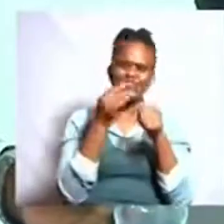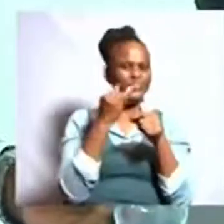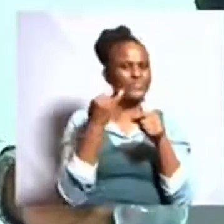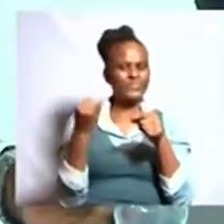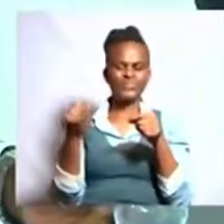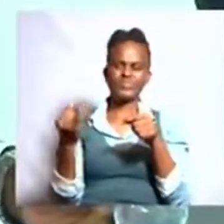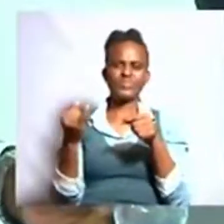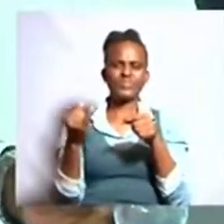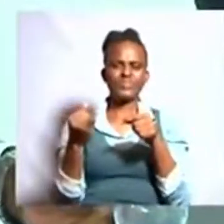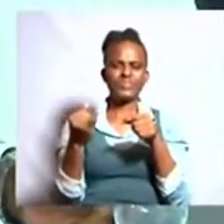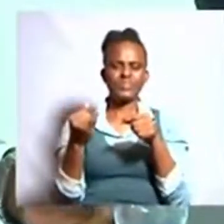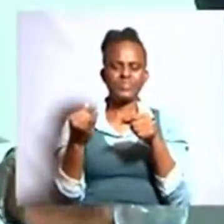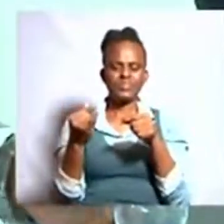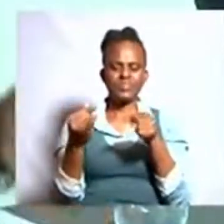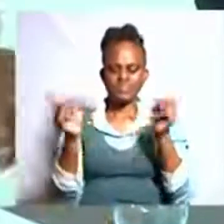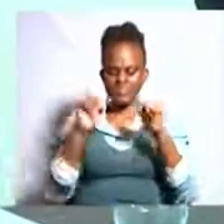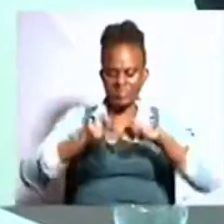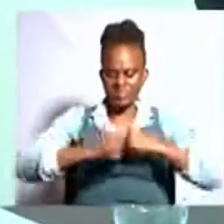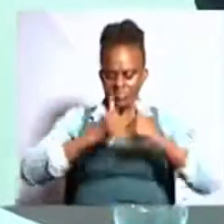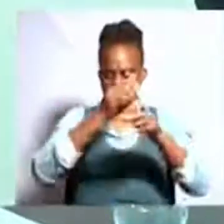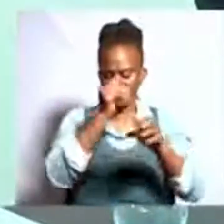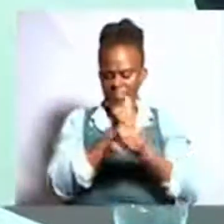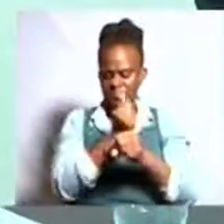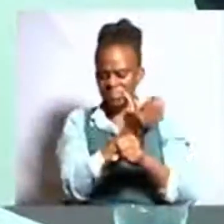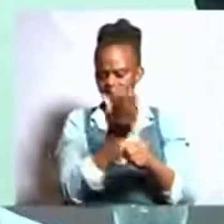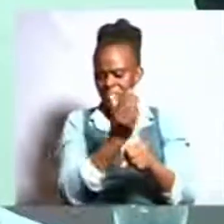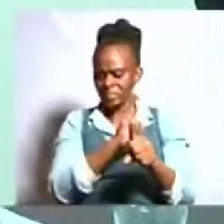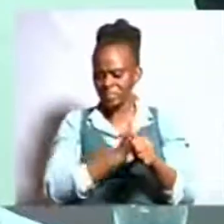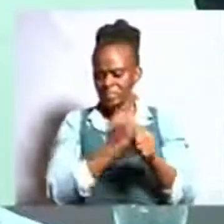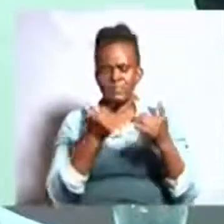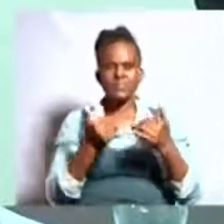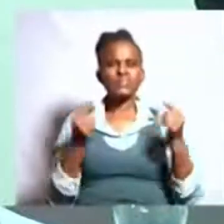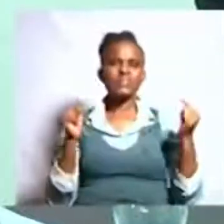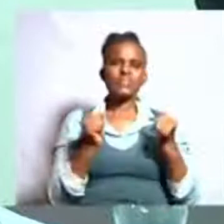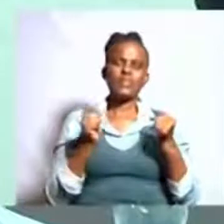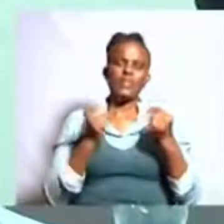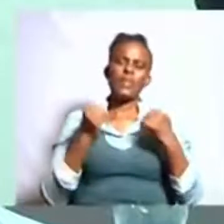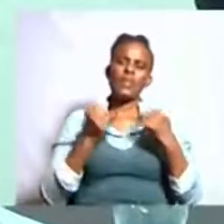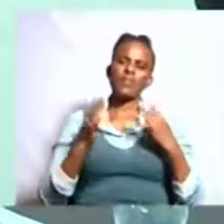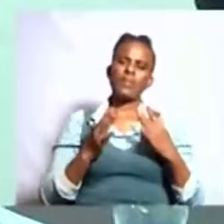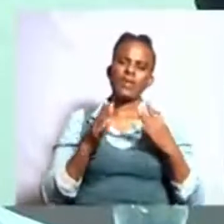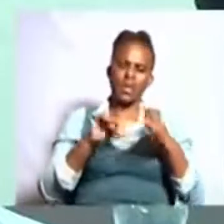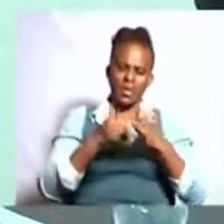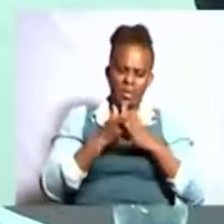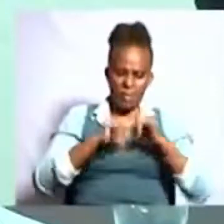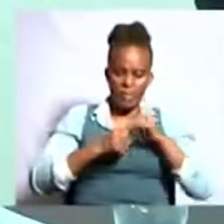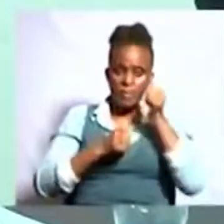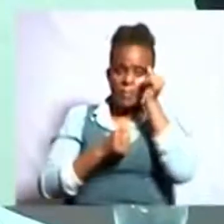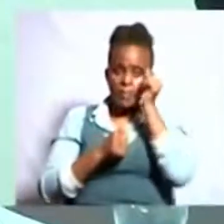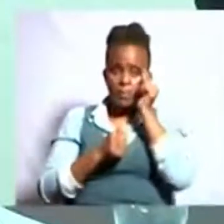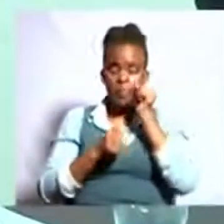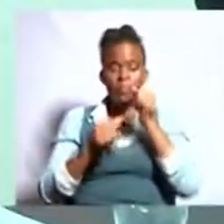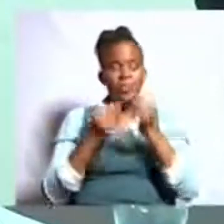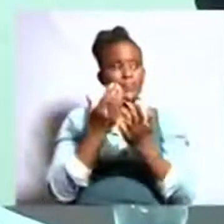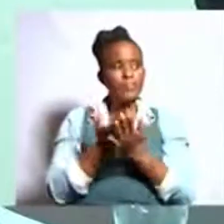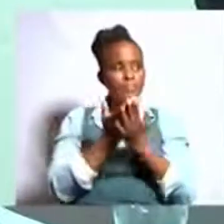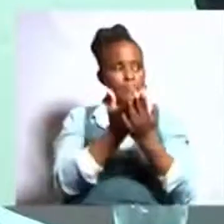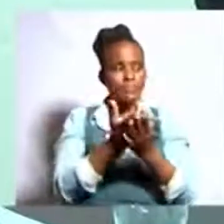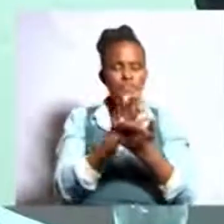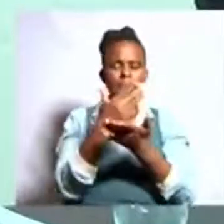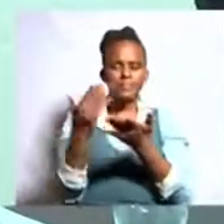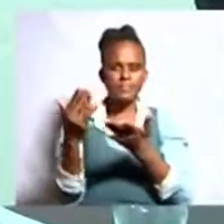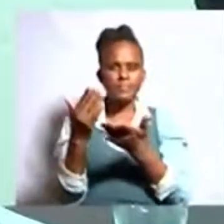issues. When we are receiving these, you know, we are at pains. How do we just submit